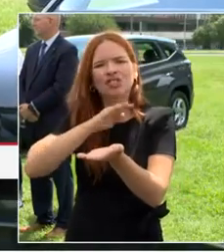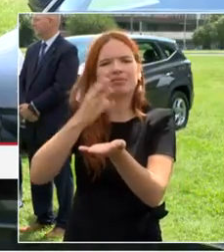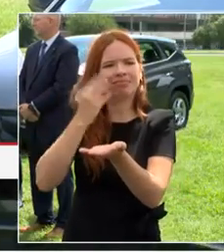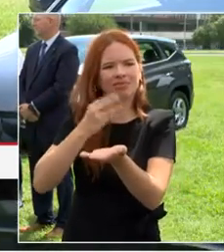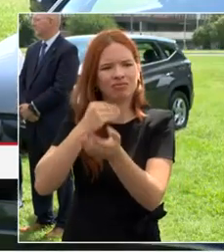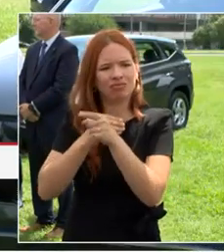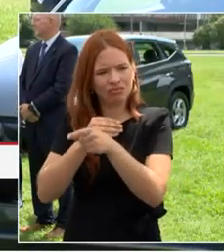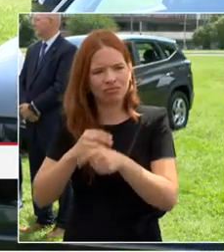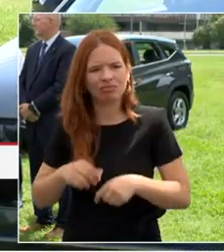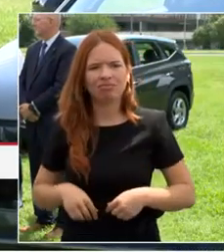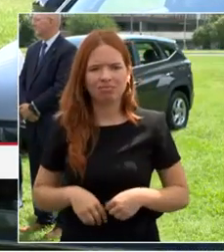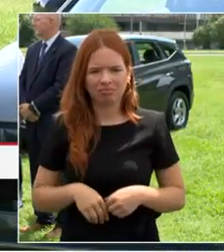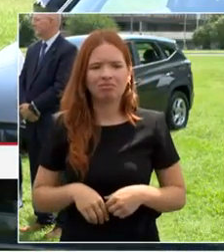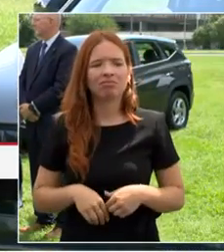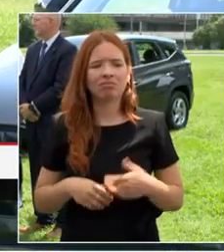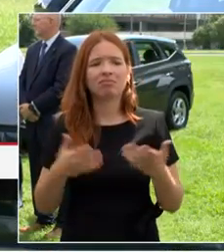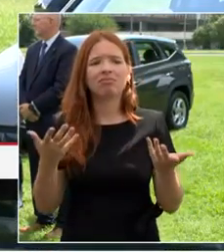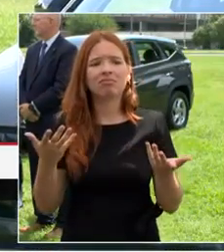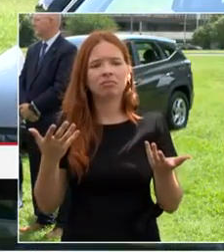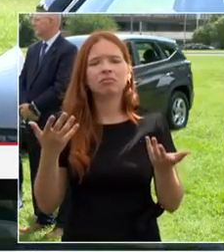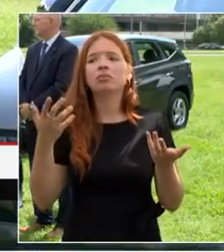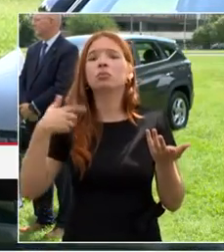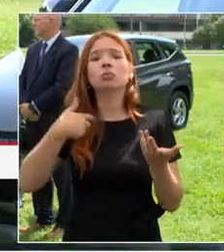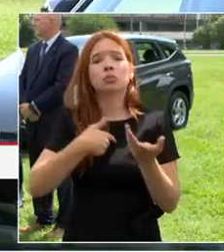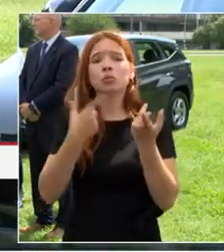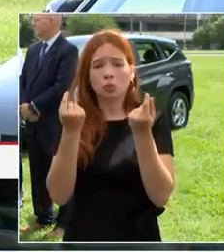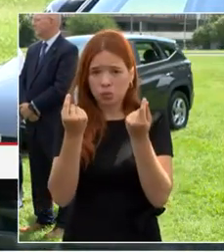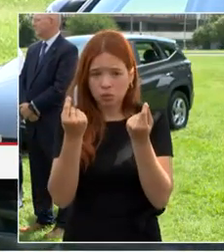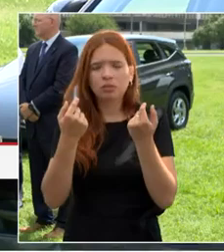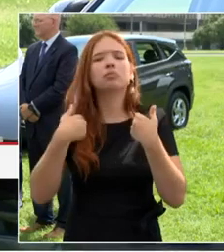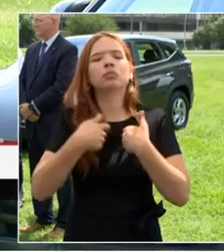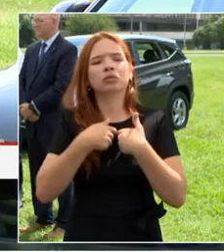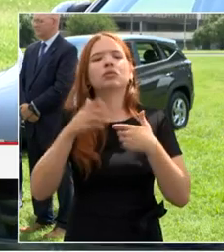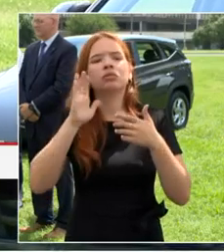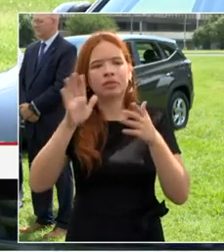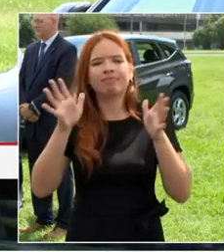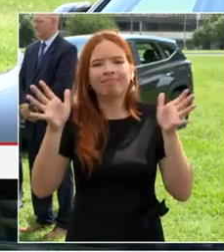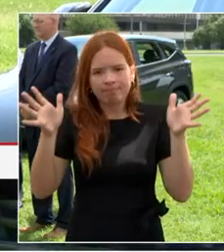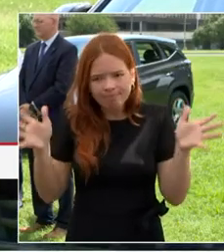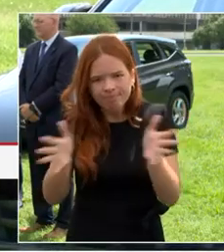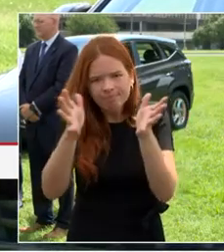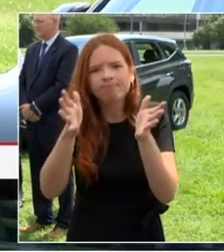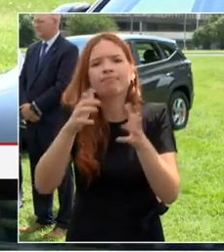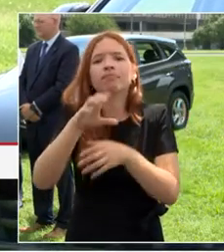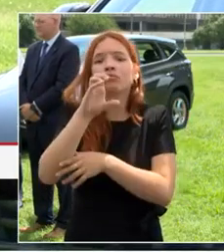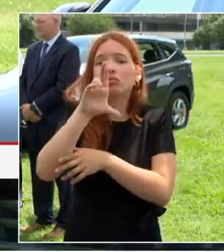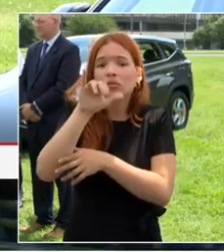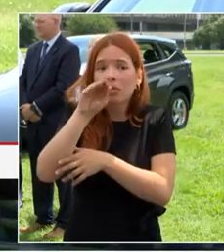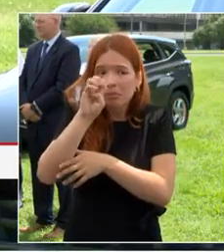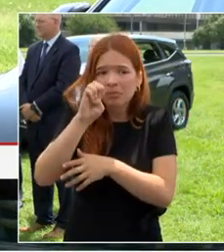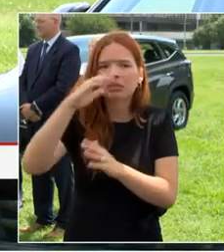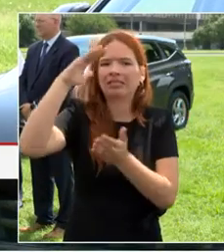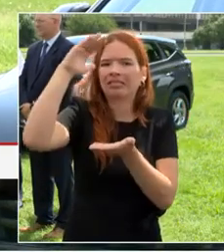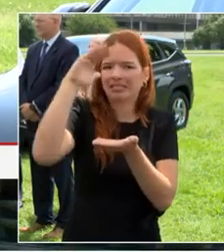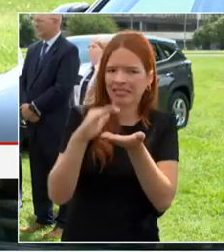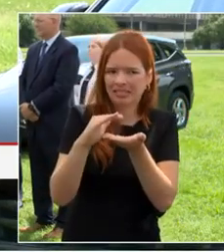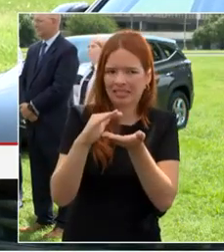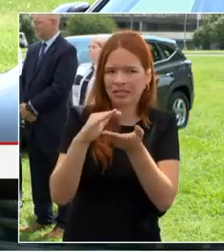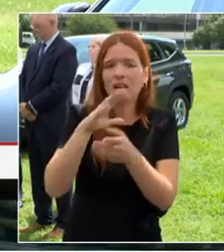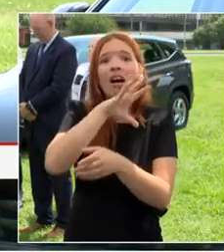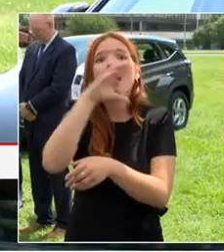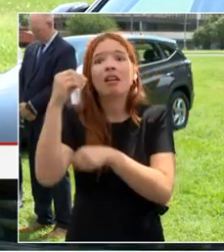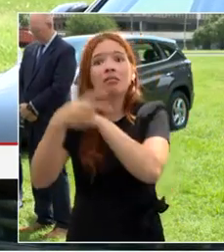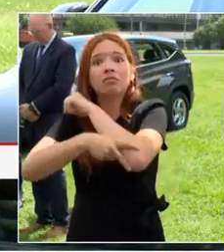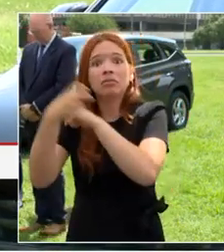on pushing down violent crime, and that continues to be a priority. But property crime, stealing people's